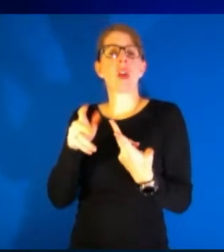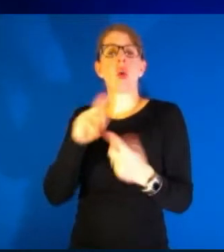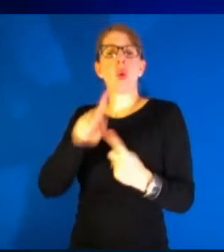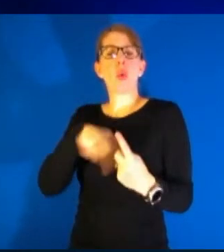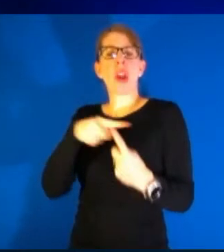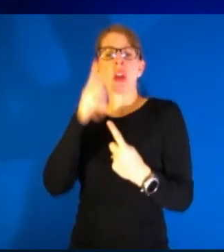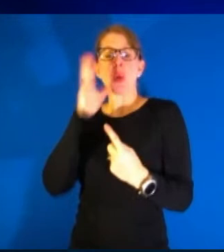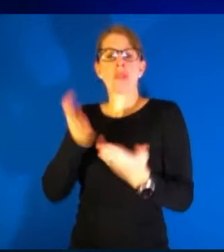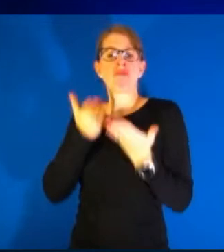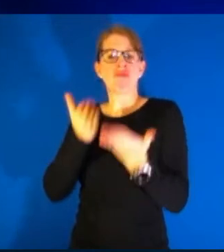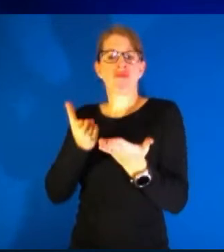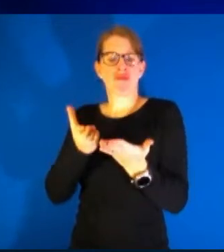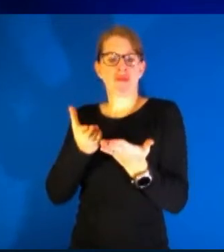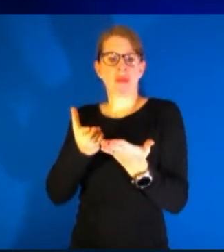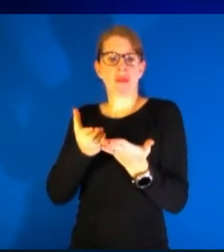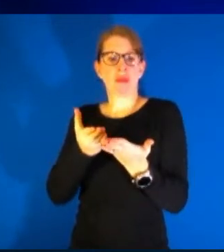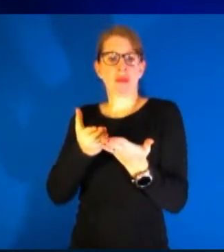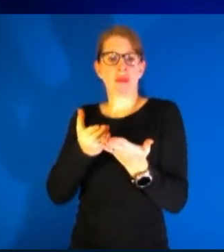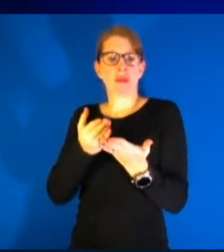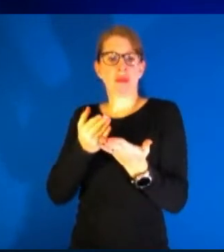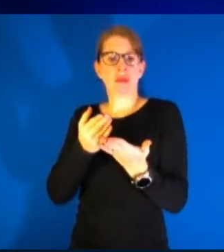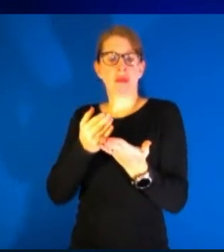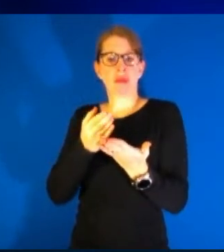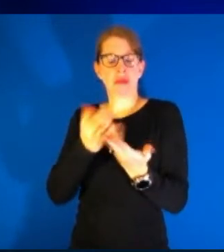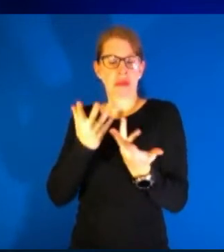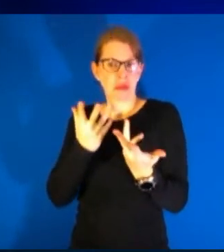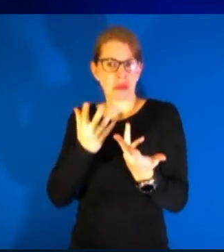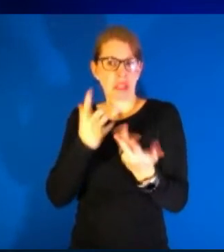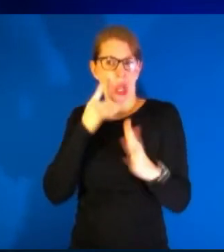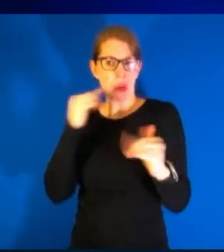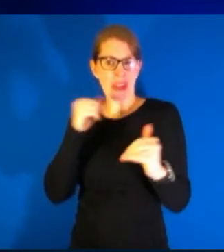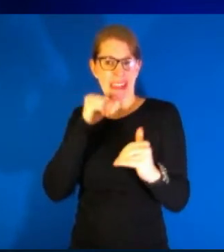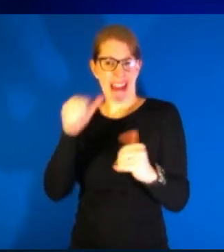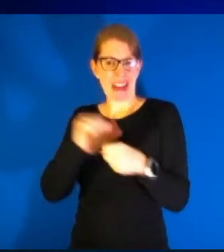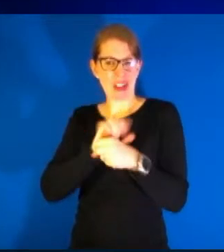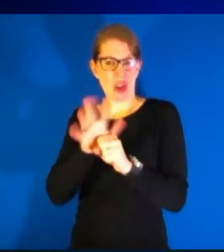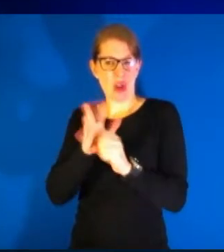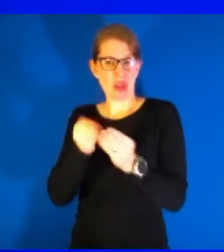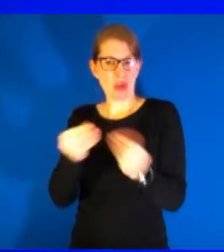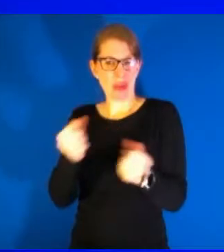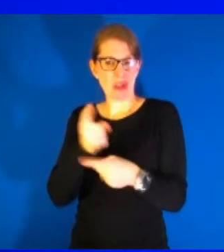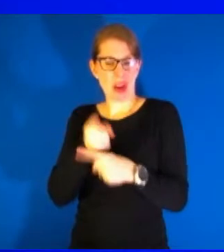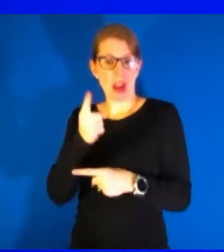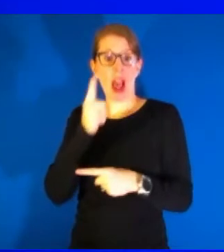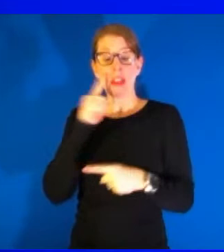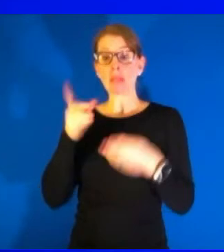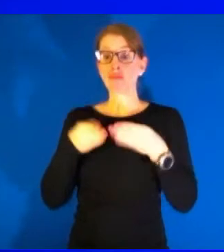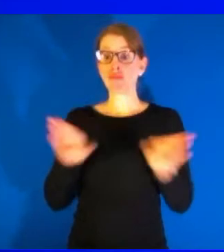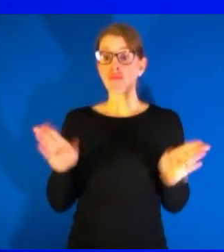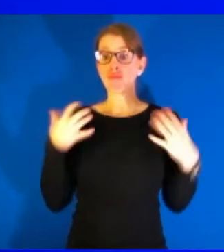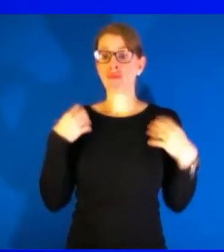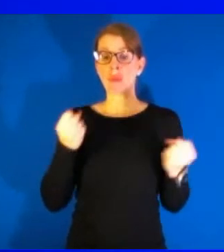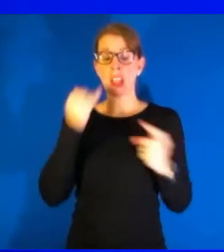not as a COVID remedy, correct? I mean, I think for your general health, if you want to take those supplements over the counter in